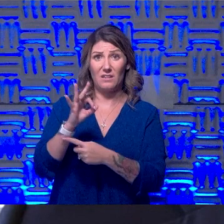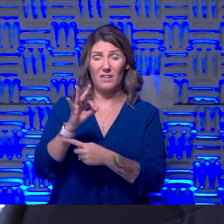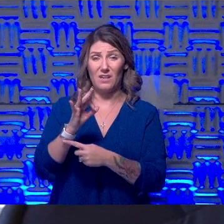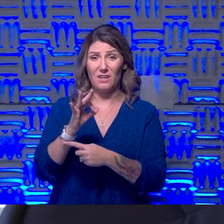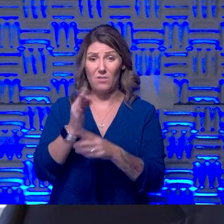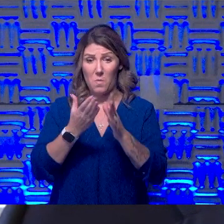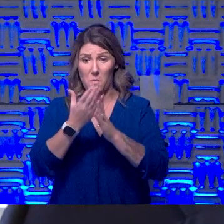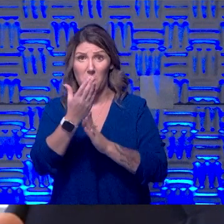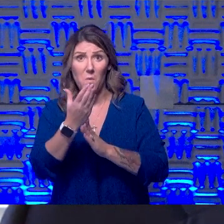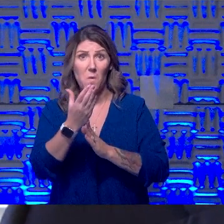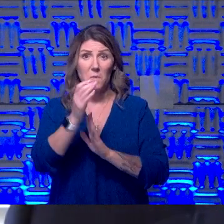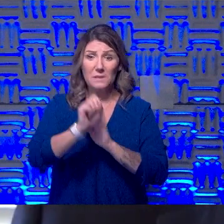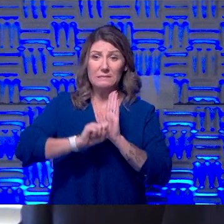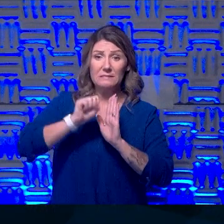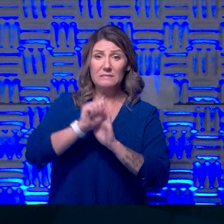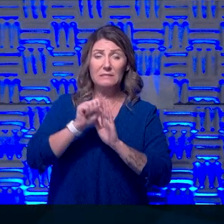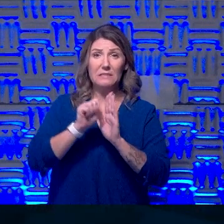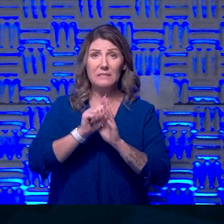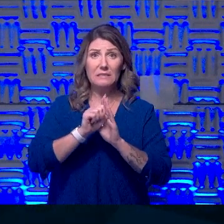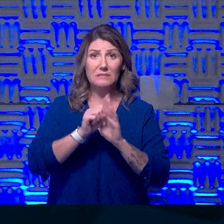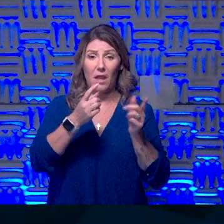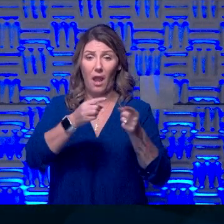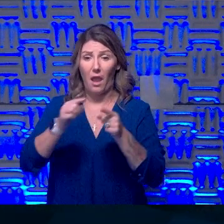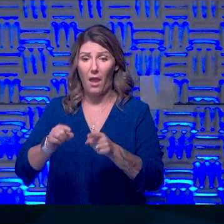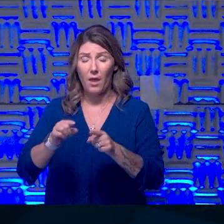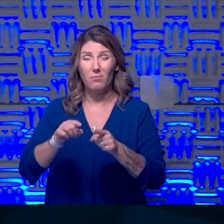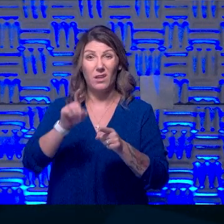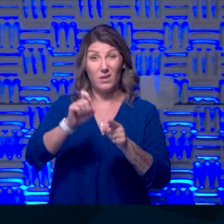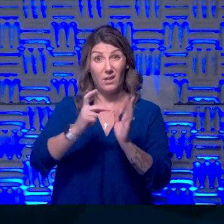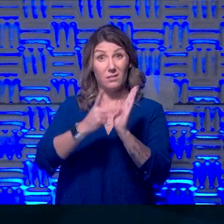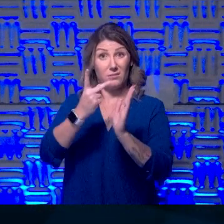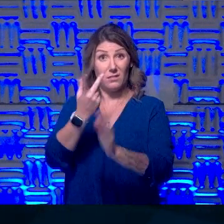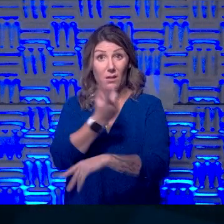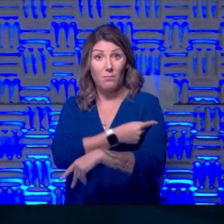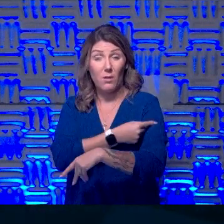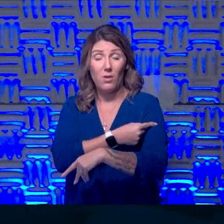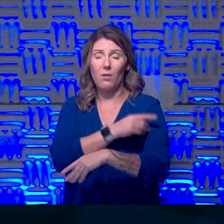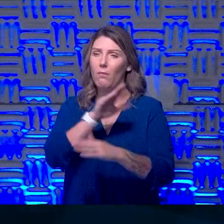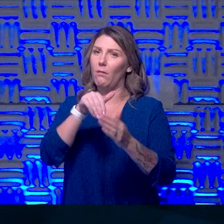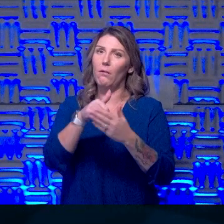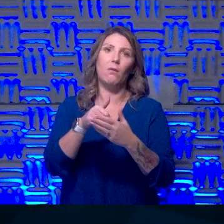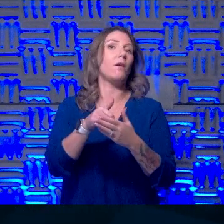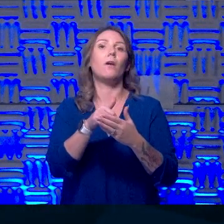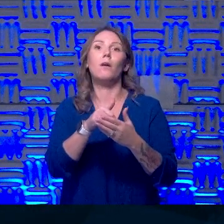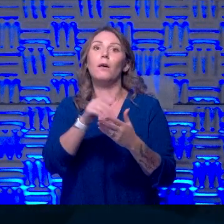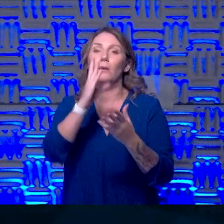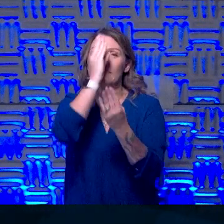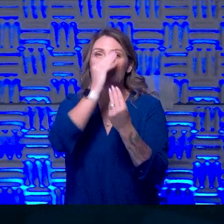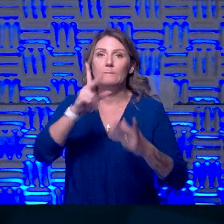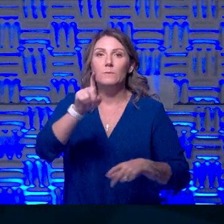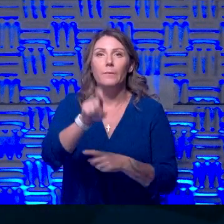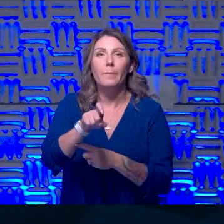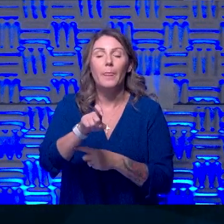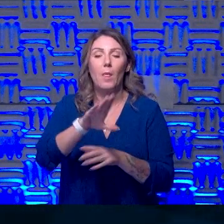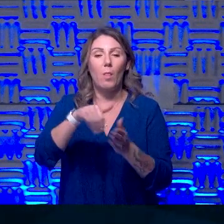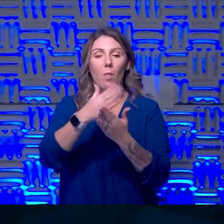before we have to get a booster? That all is to be determined as that vaccine comes forward. But it's all part of, I think, what we can